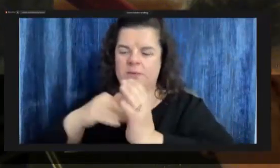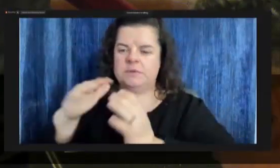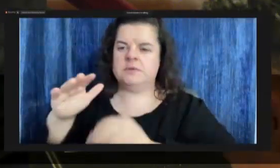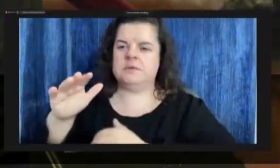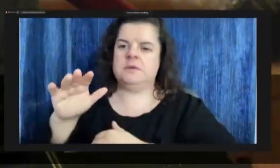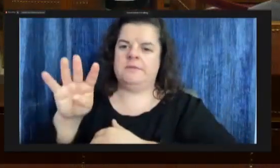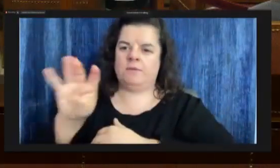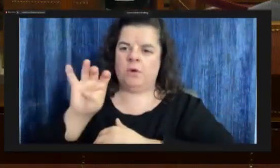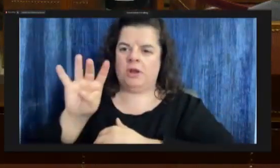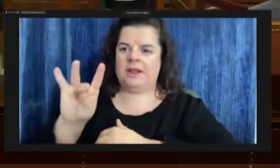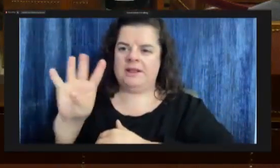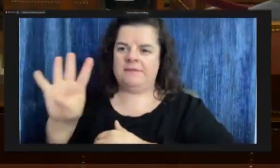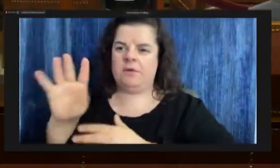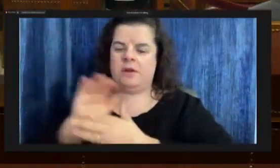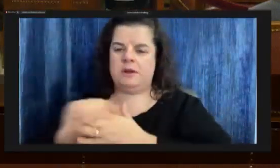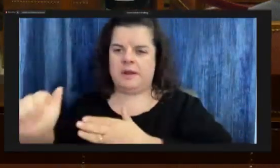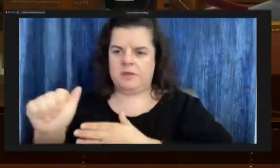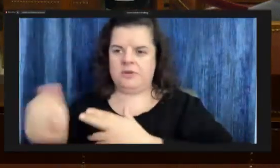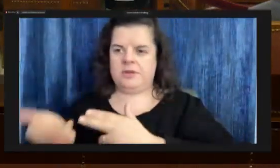$12,484 increase.